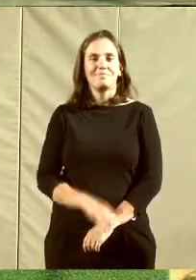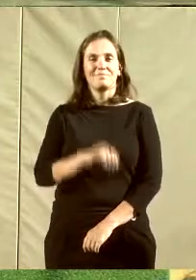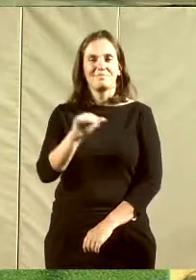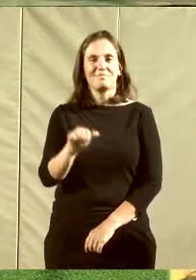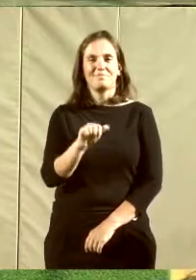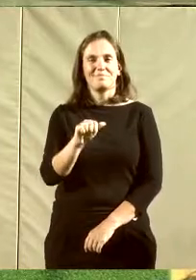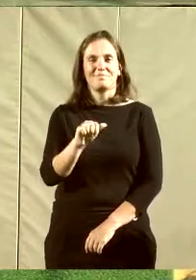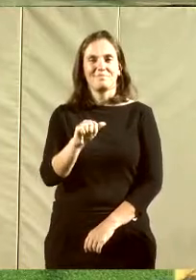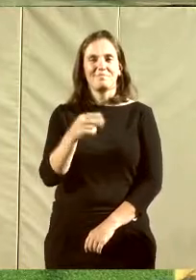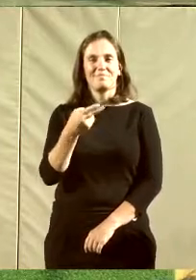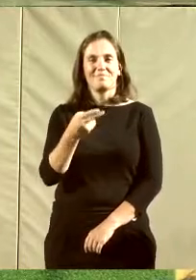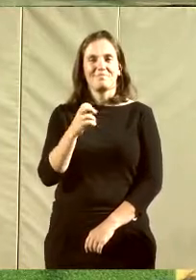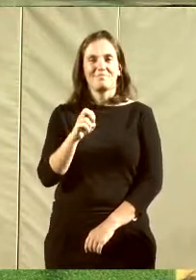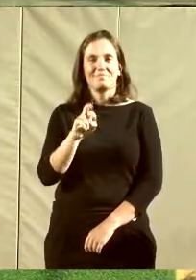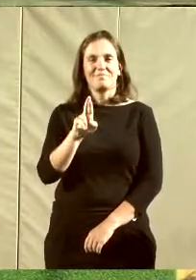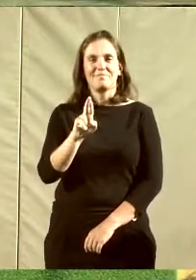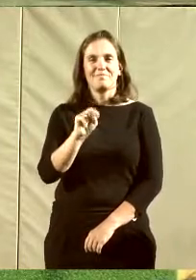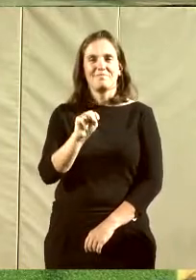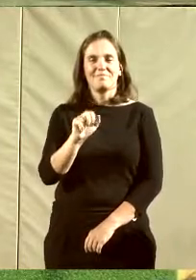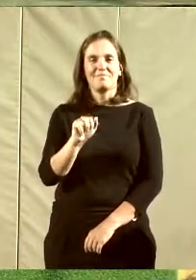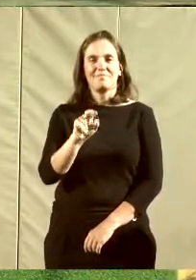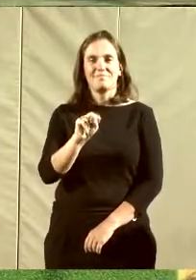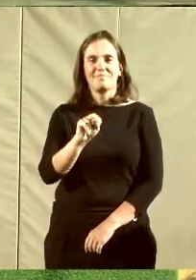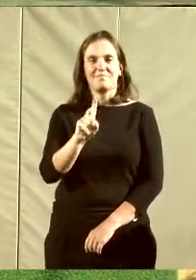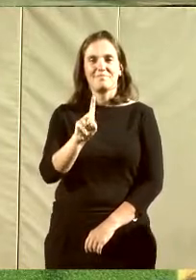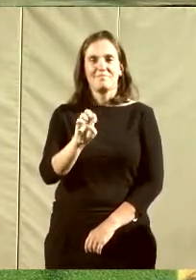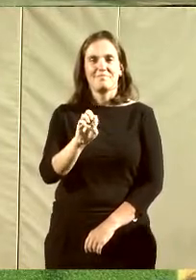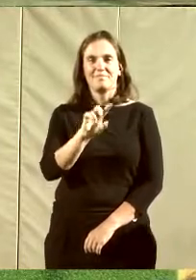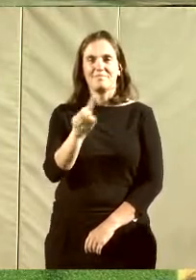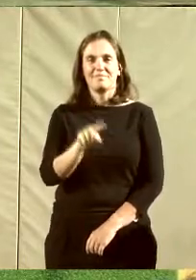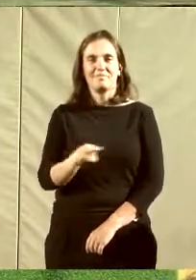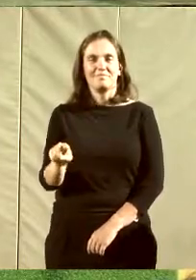Alexis Nicole Hernandez.